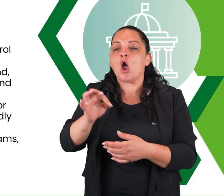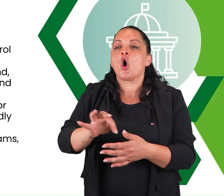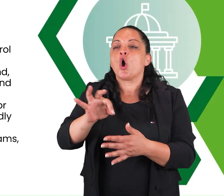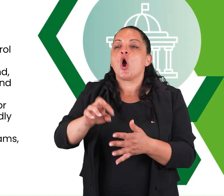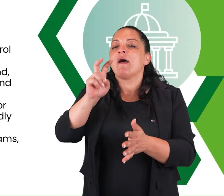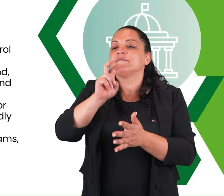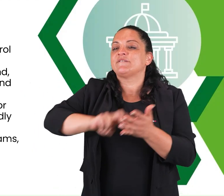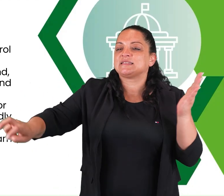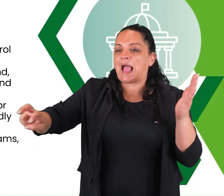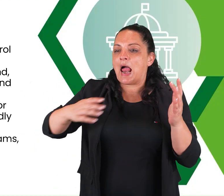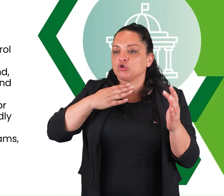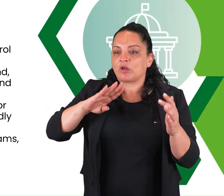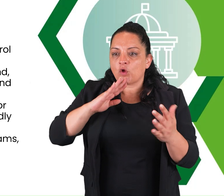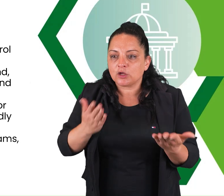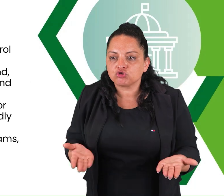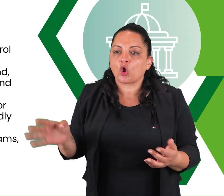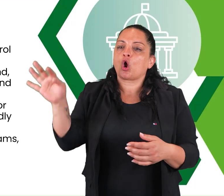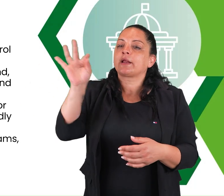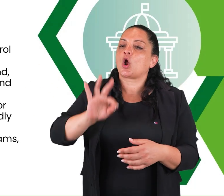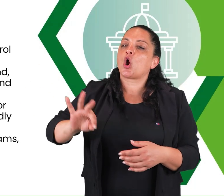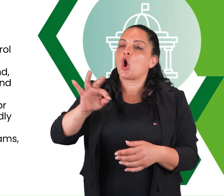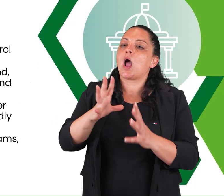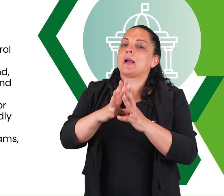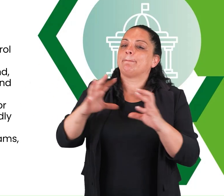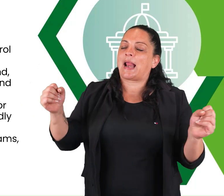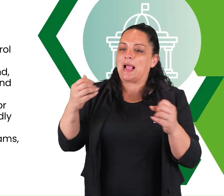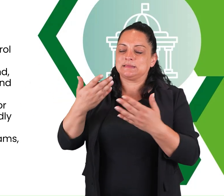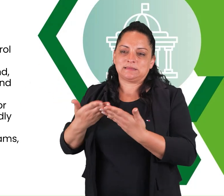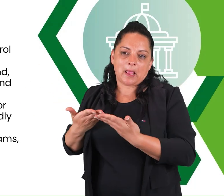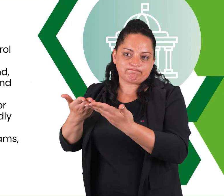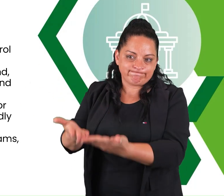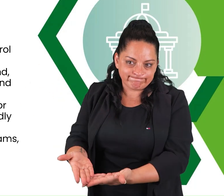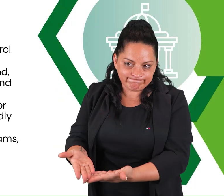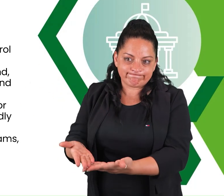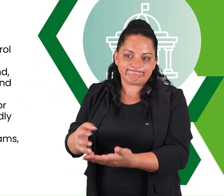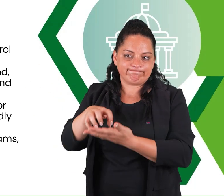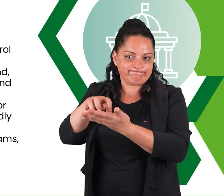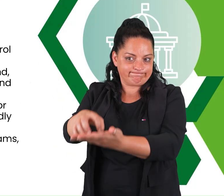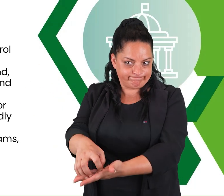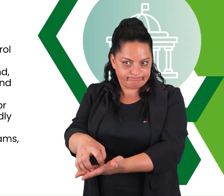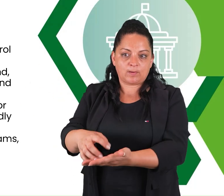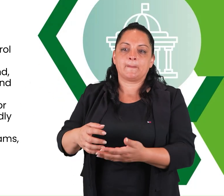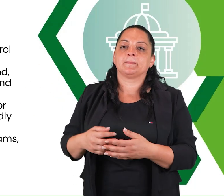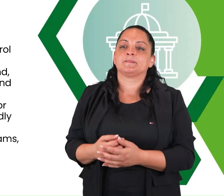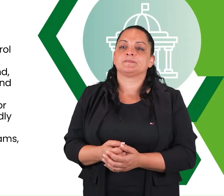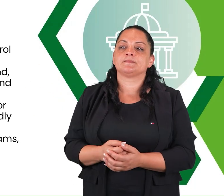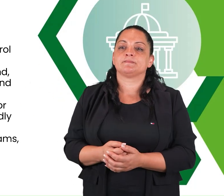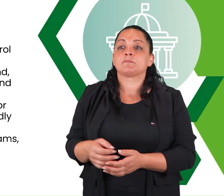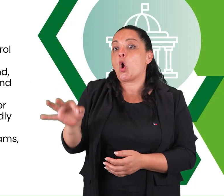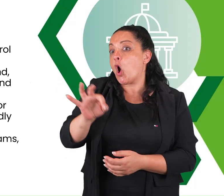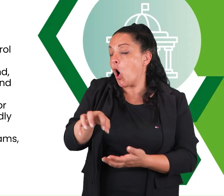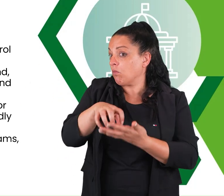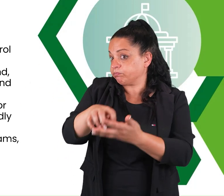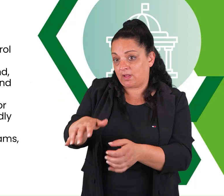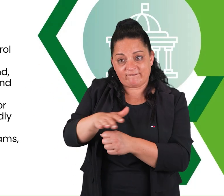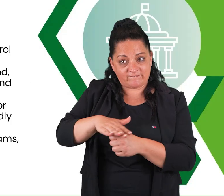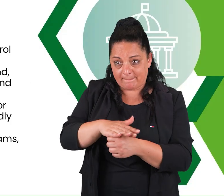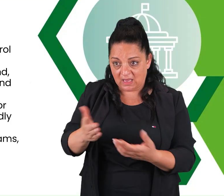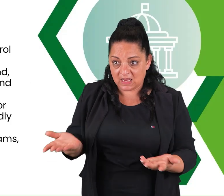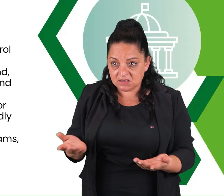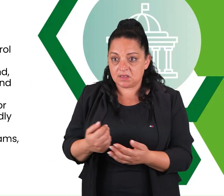for sustainability, offer subsidies, tax breaks, or grant to businesses and